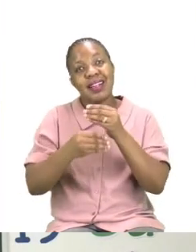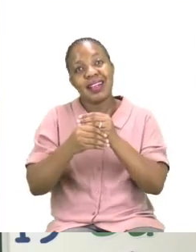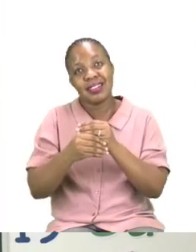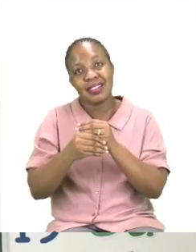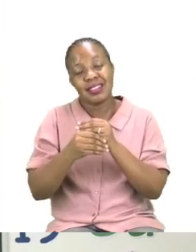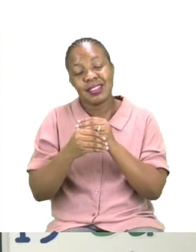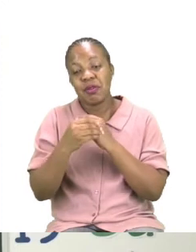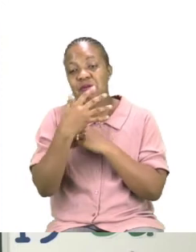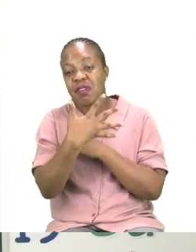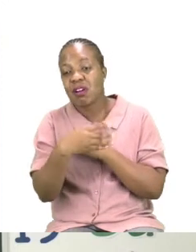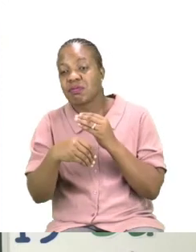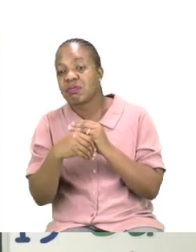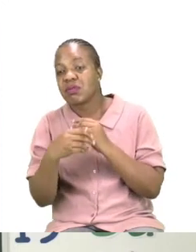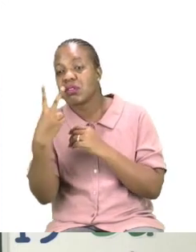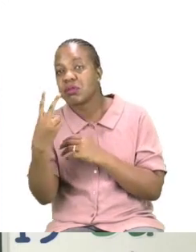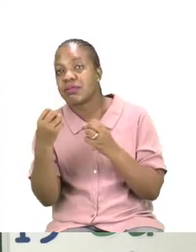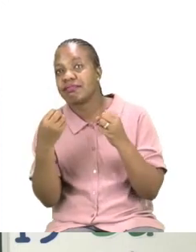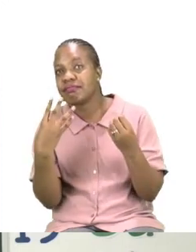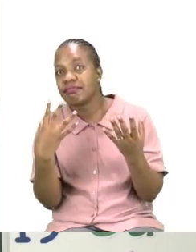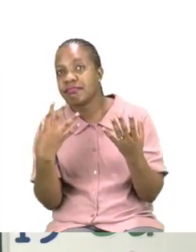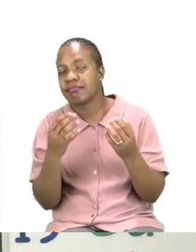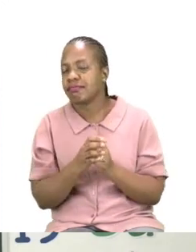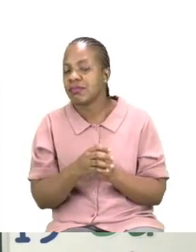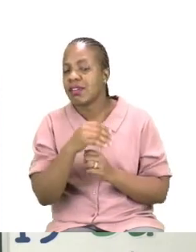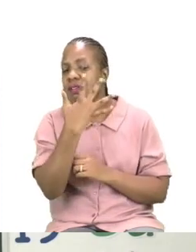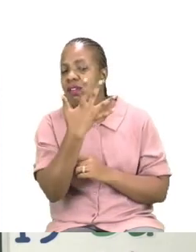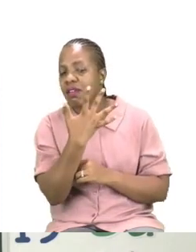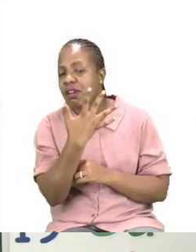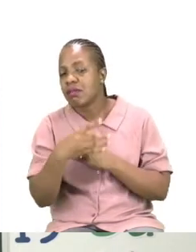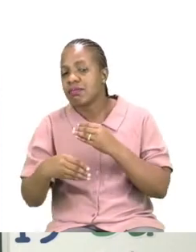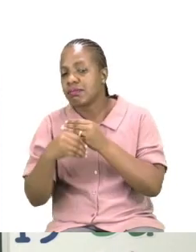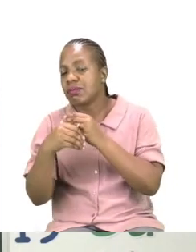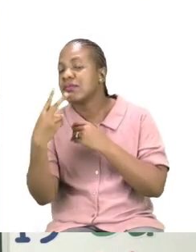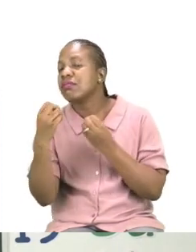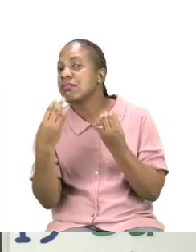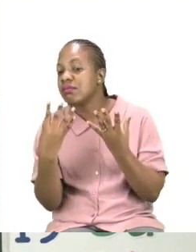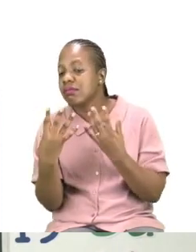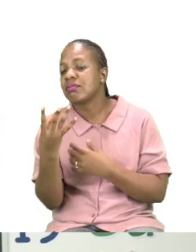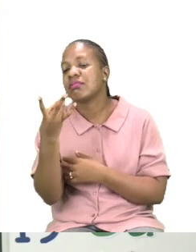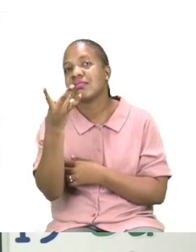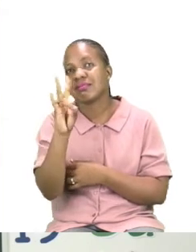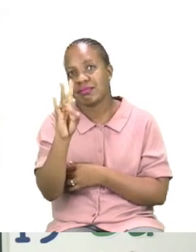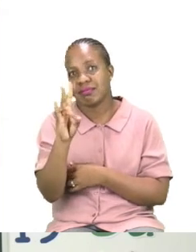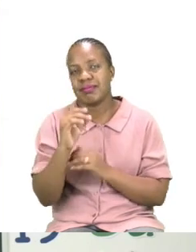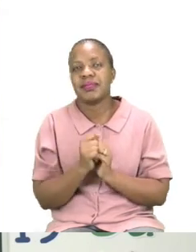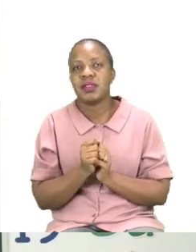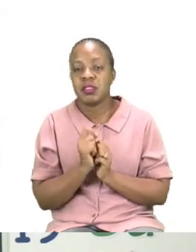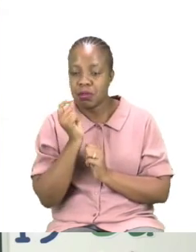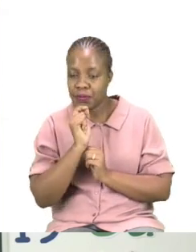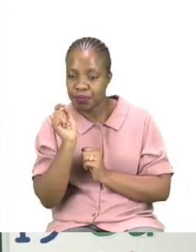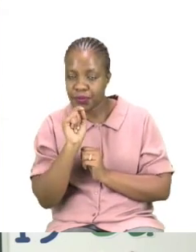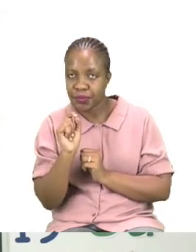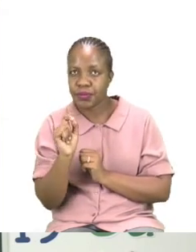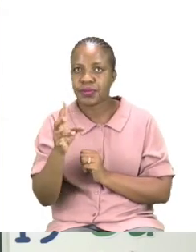5 plus 2? 5 plus 2 gives us 7. Well done. So we are